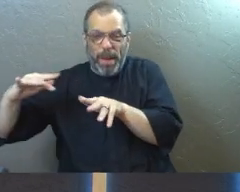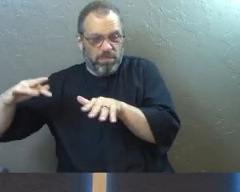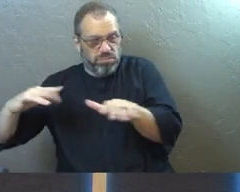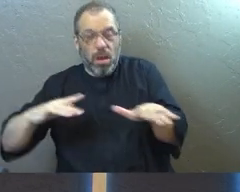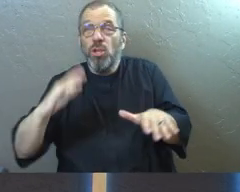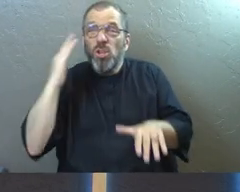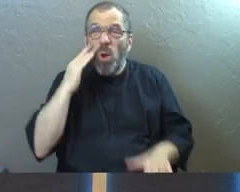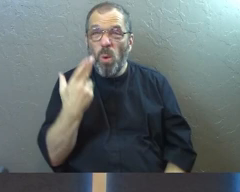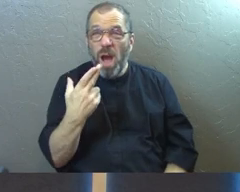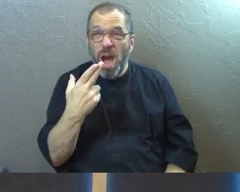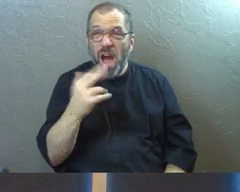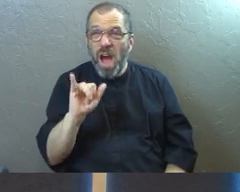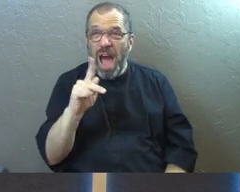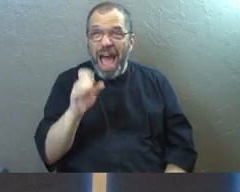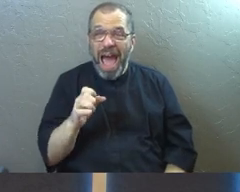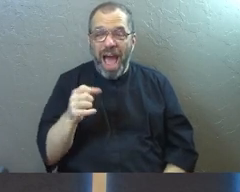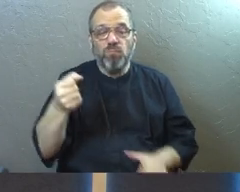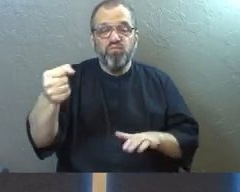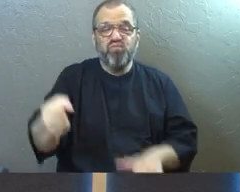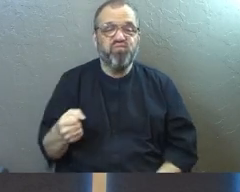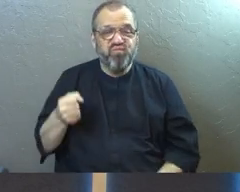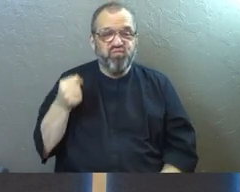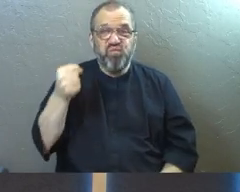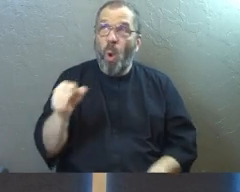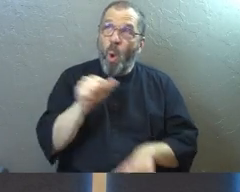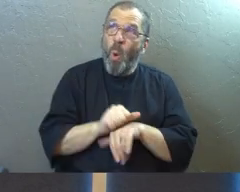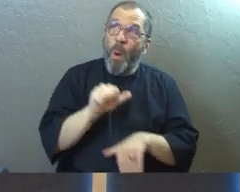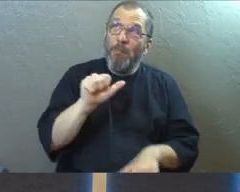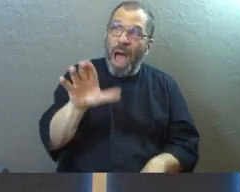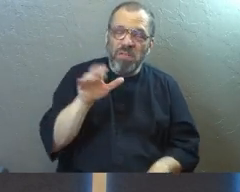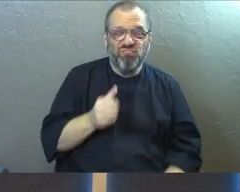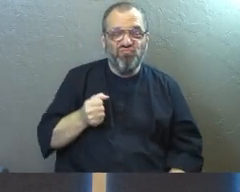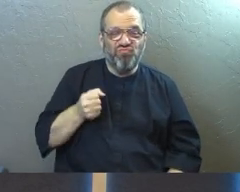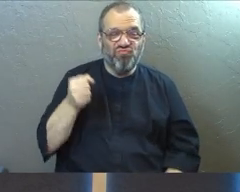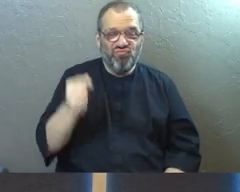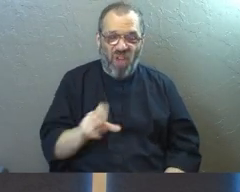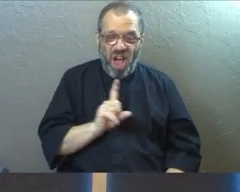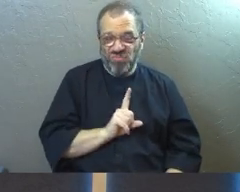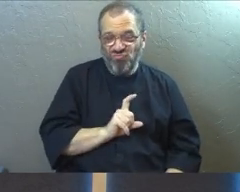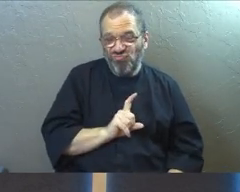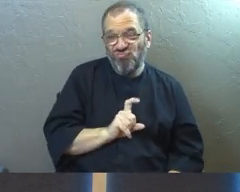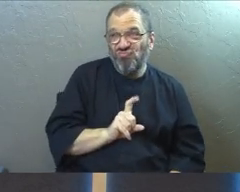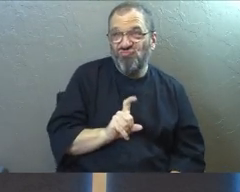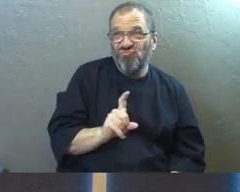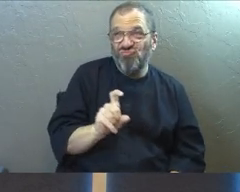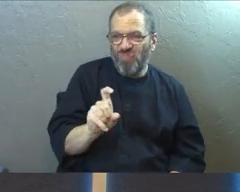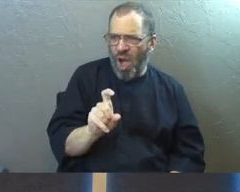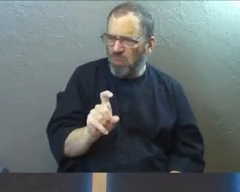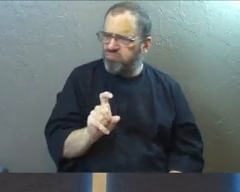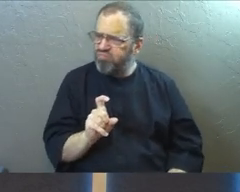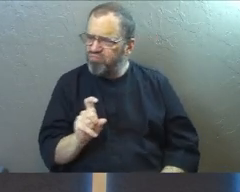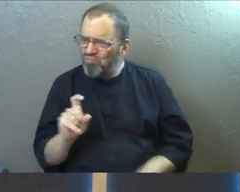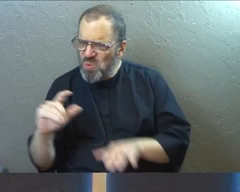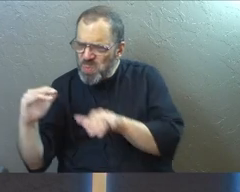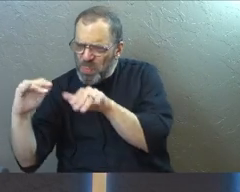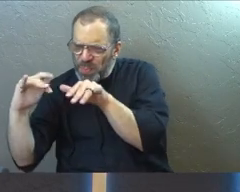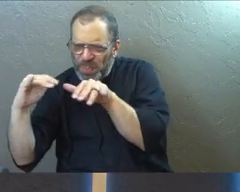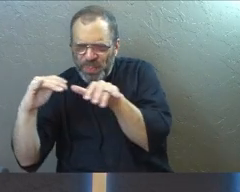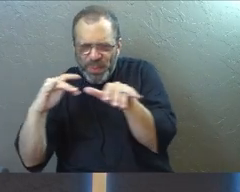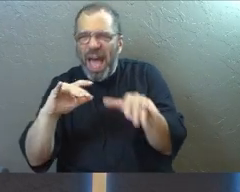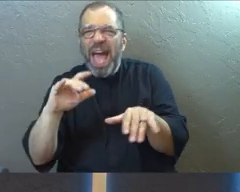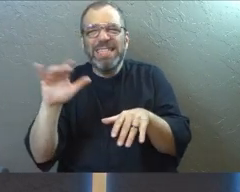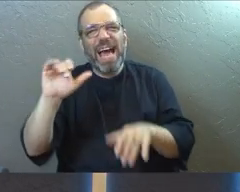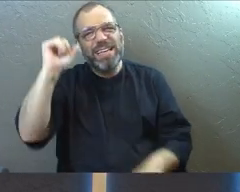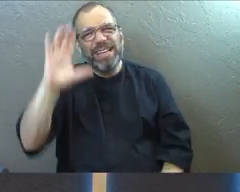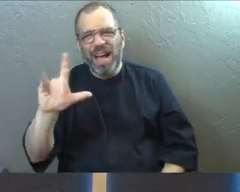when we're on a hike. He's like, we're on a hike. We're moving up to the mountain. That's where we're going. We're going to the top. That's the goal. But we see this kind of little stream and it's God's